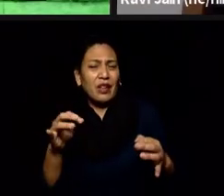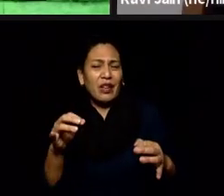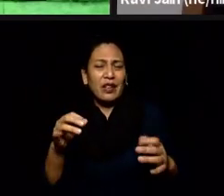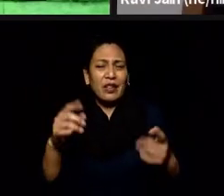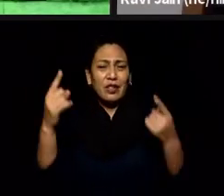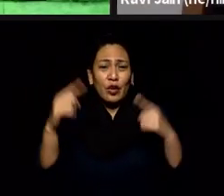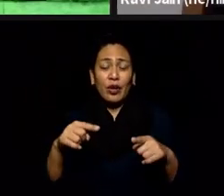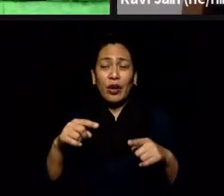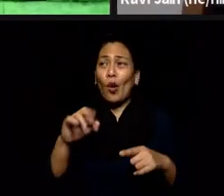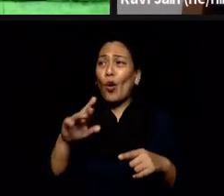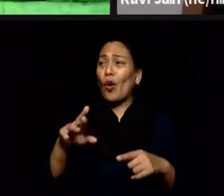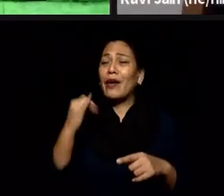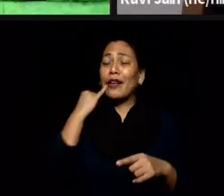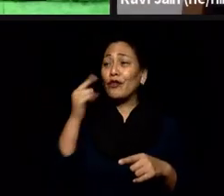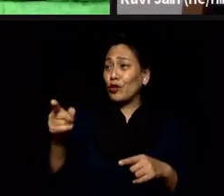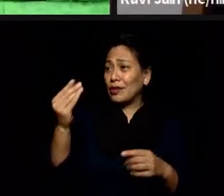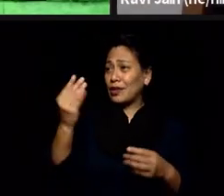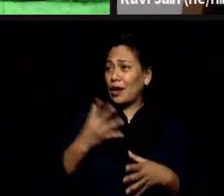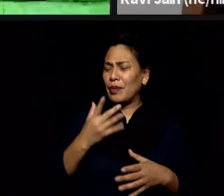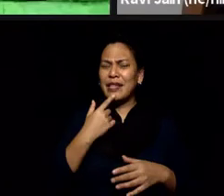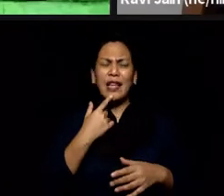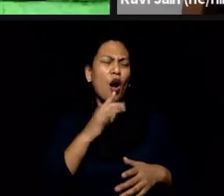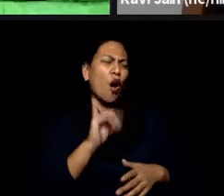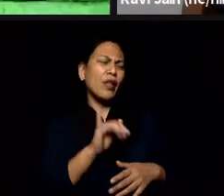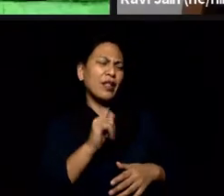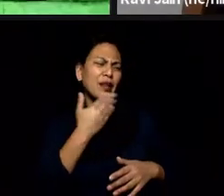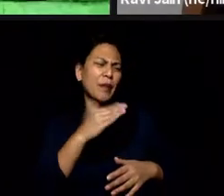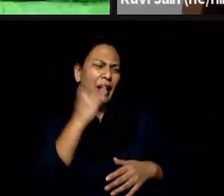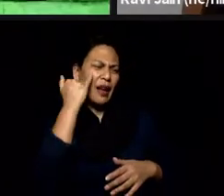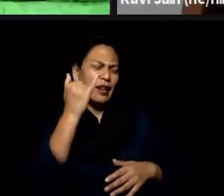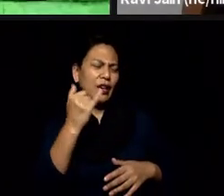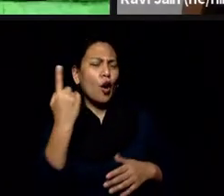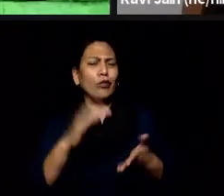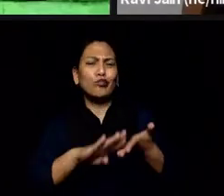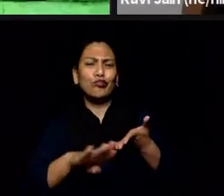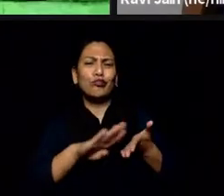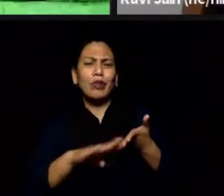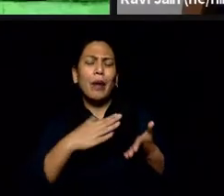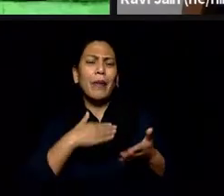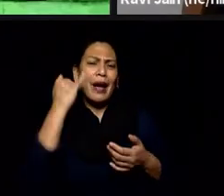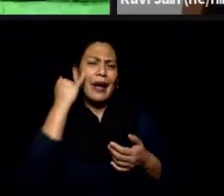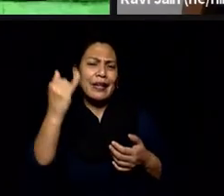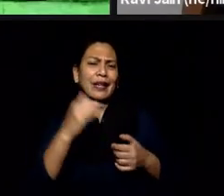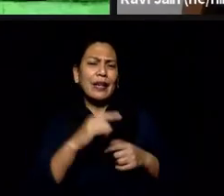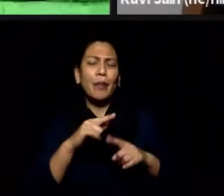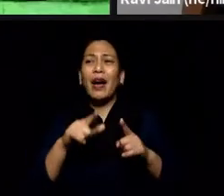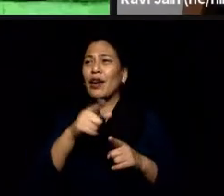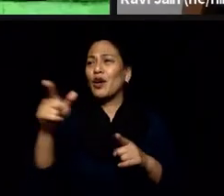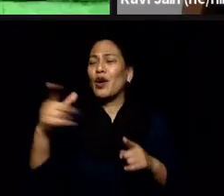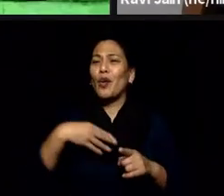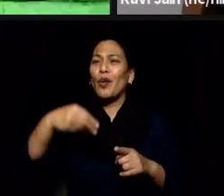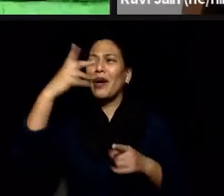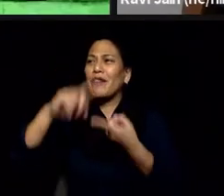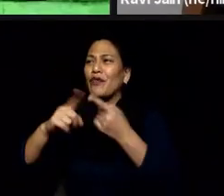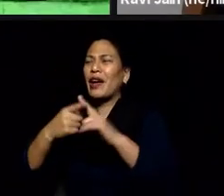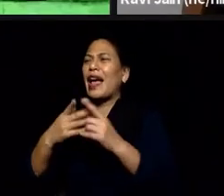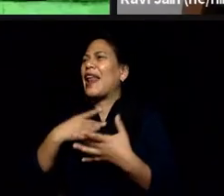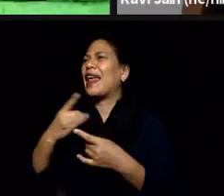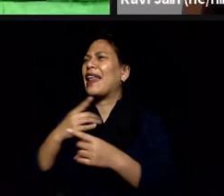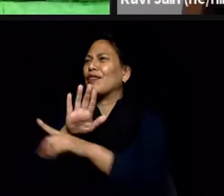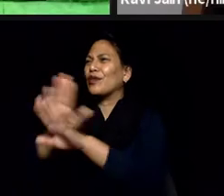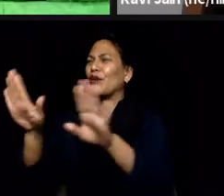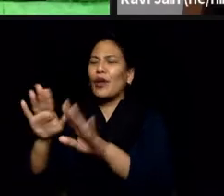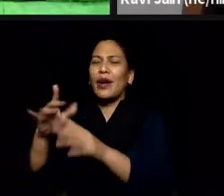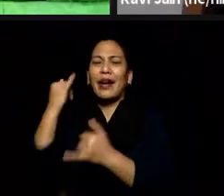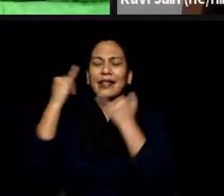tell me, oh, that's a bad idea. Like, you're constantly rejecting my idea, but liking your white friend's idea. Like, we don't agree